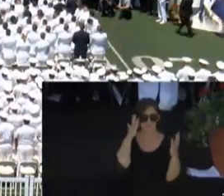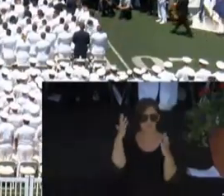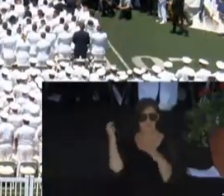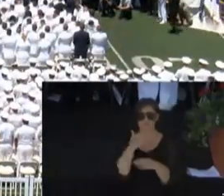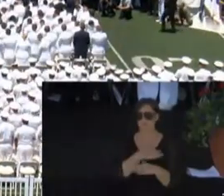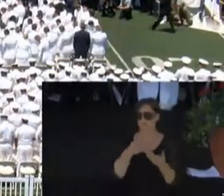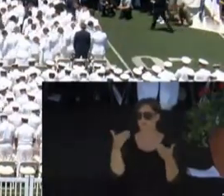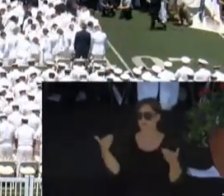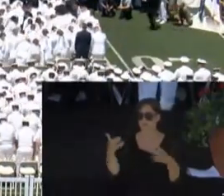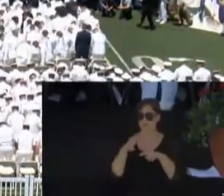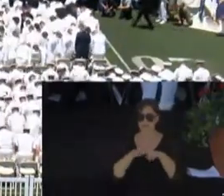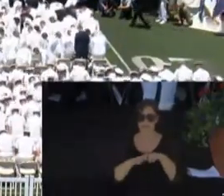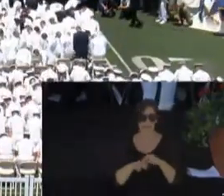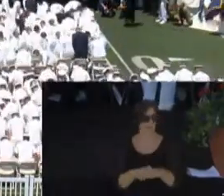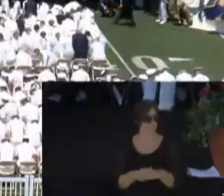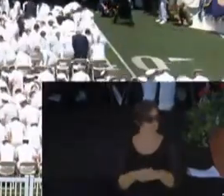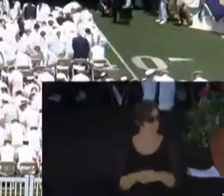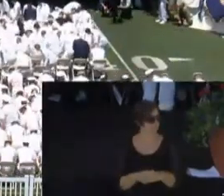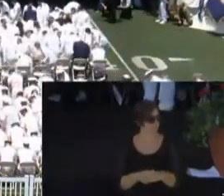Please be seated.